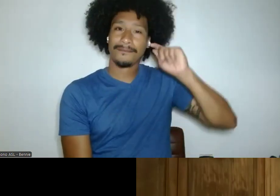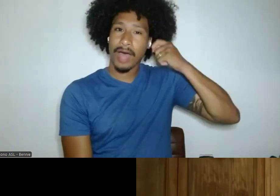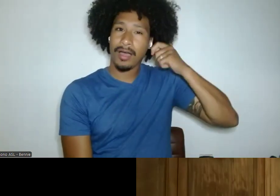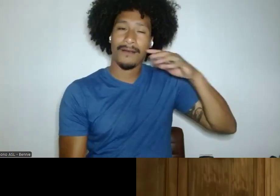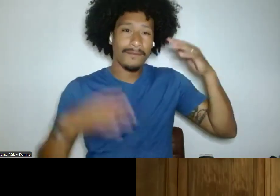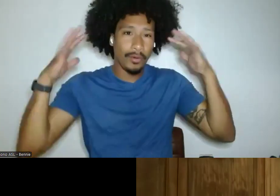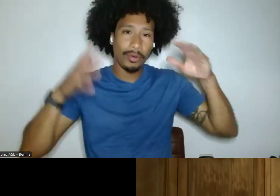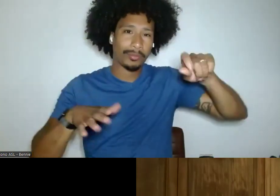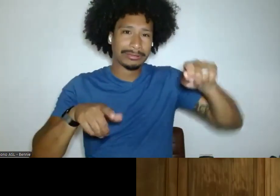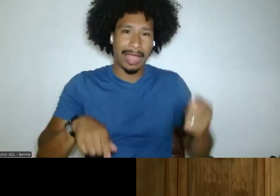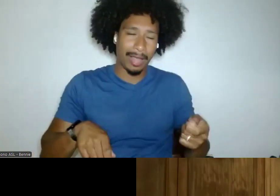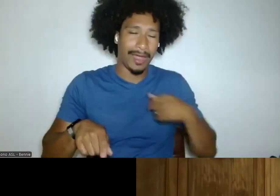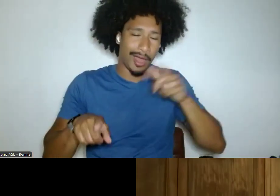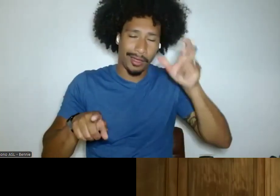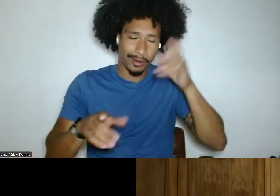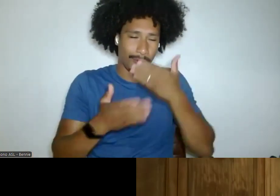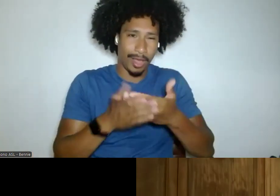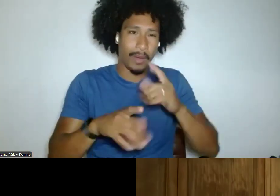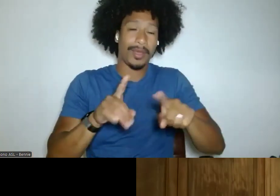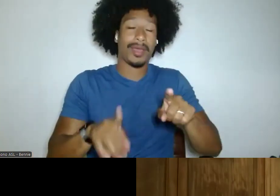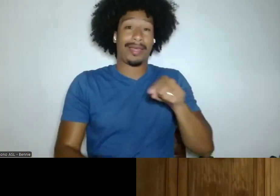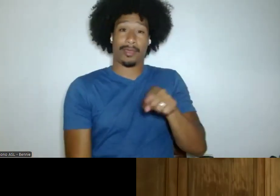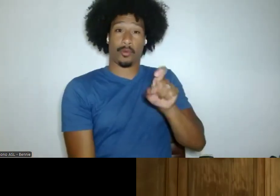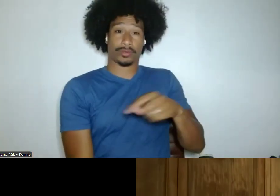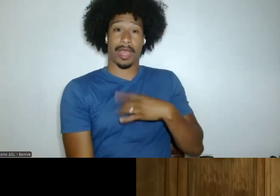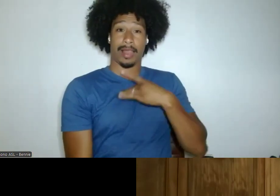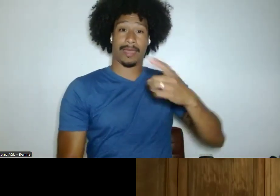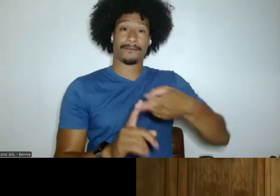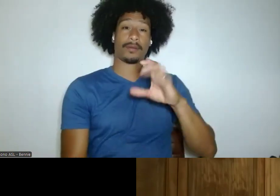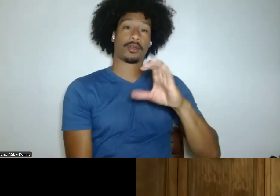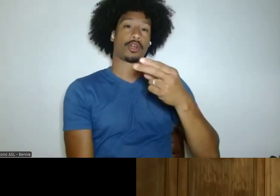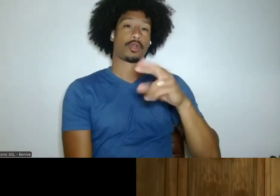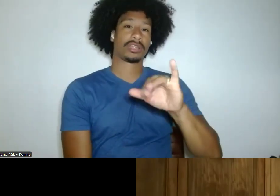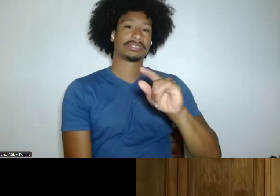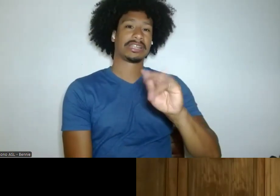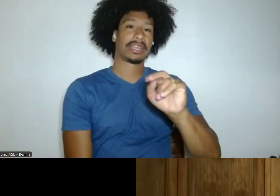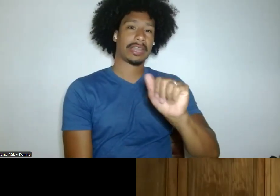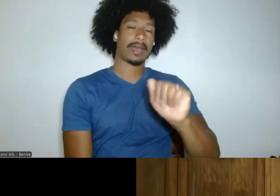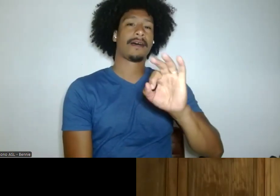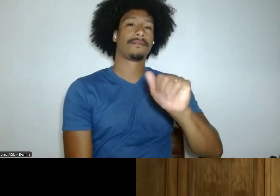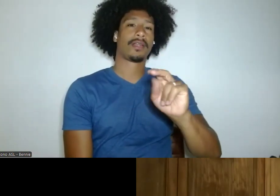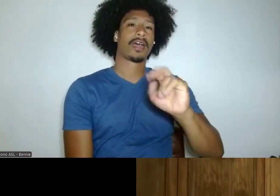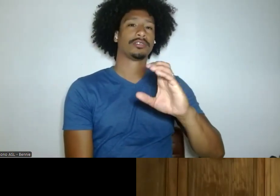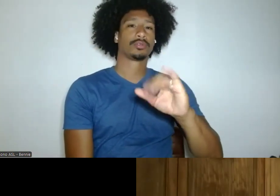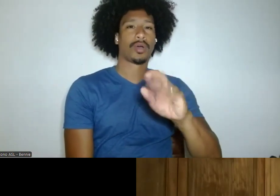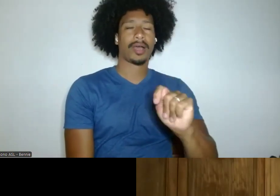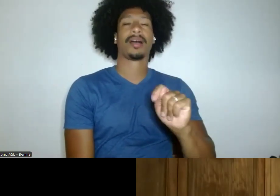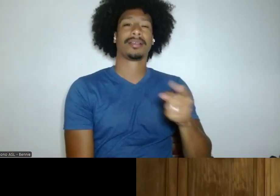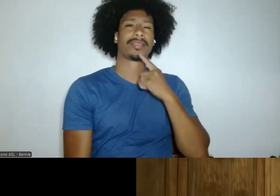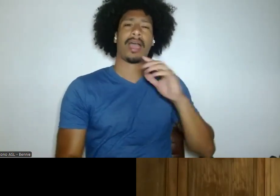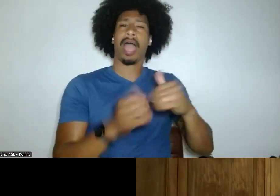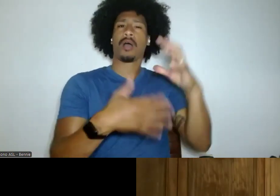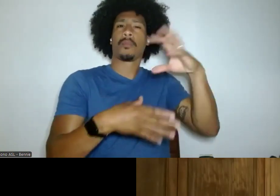I like this question from Christina Francois that says, "Oh, how has the participation of disabled